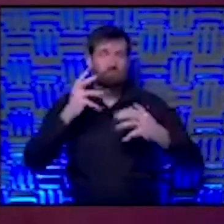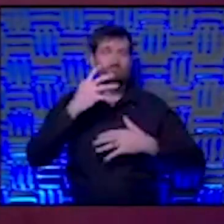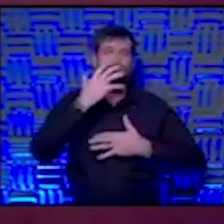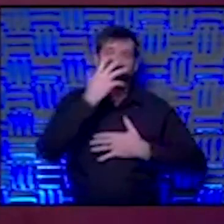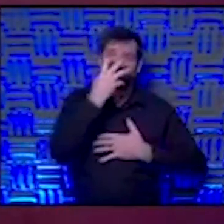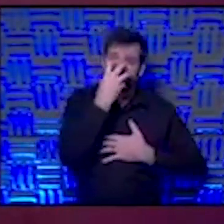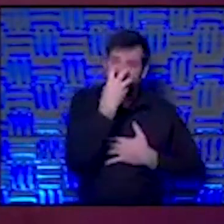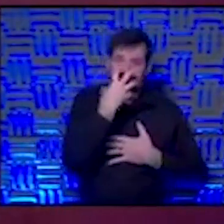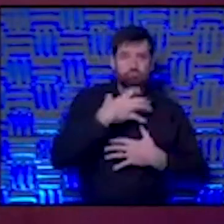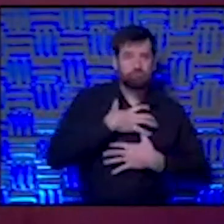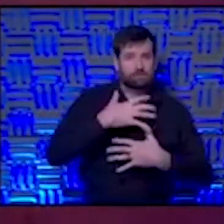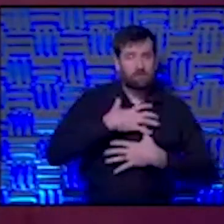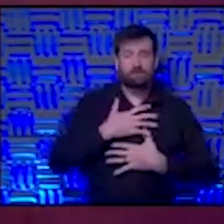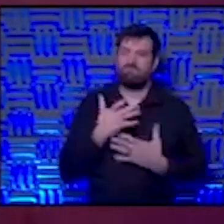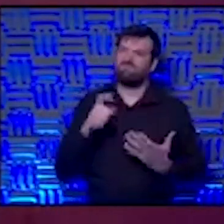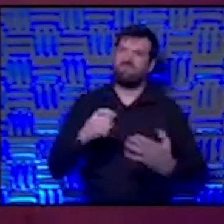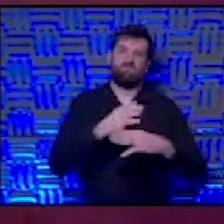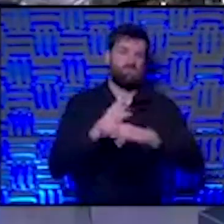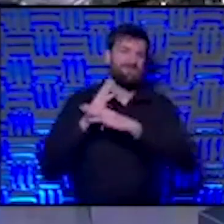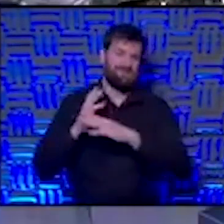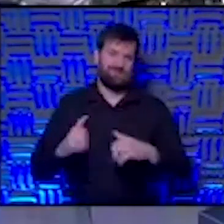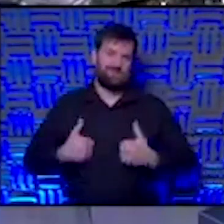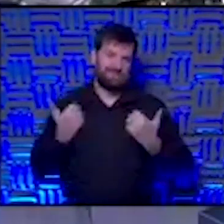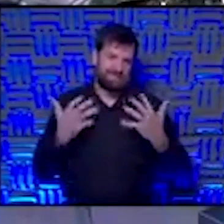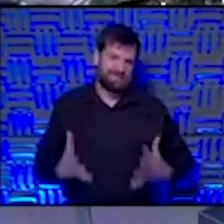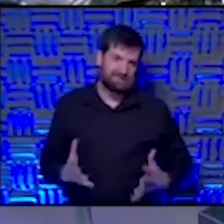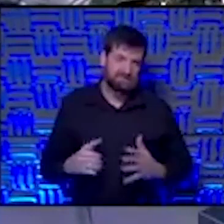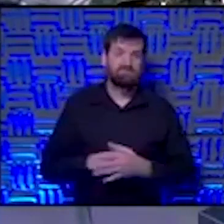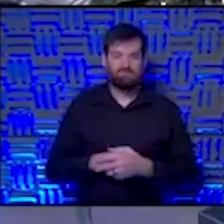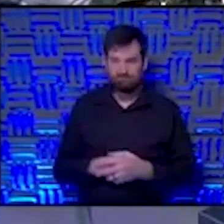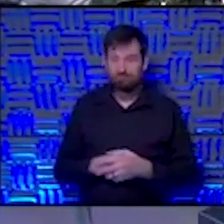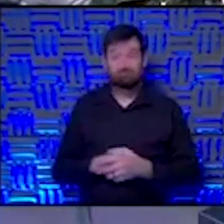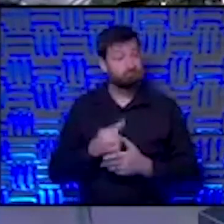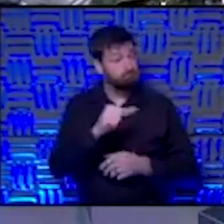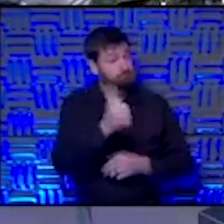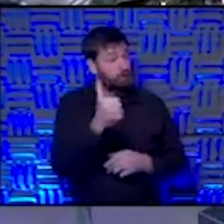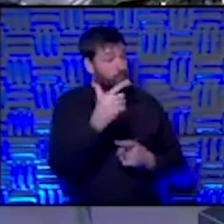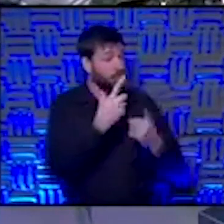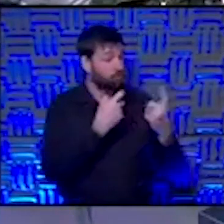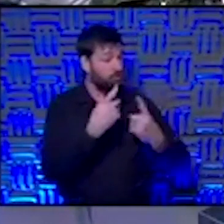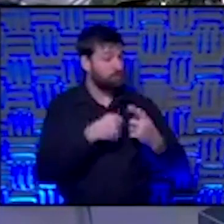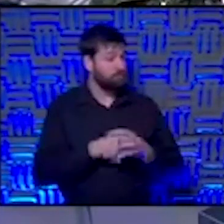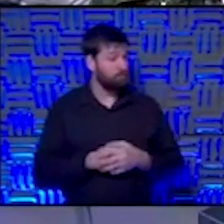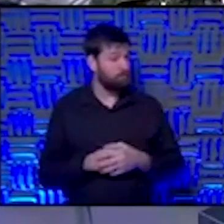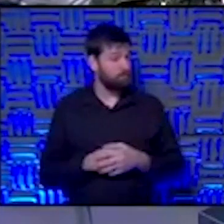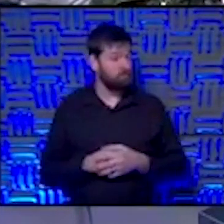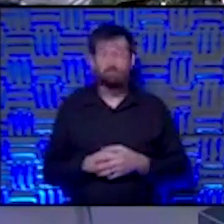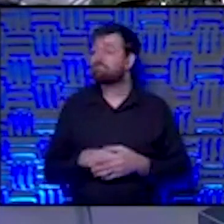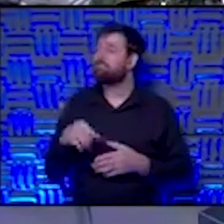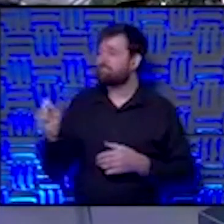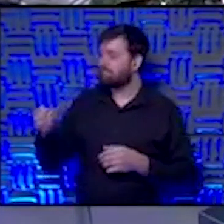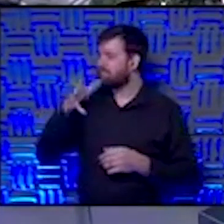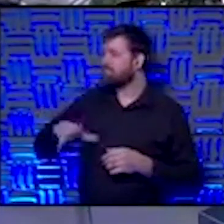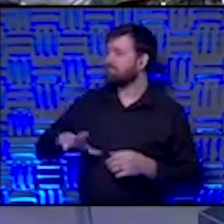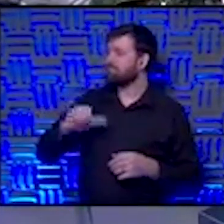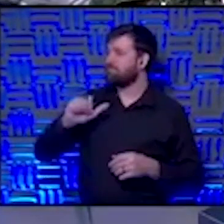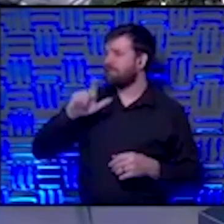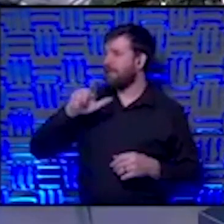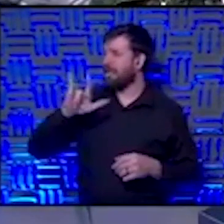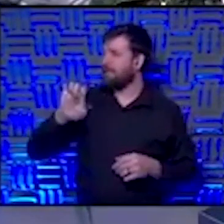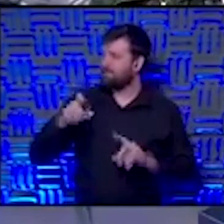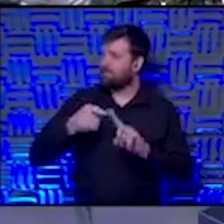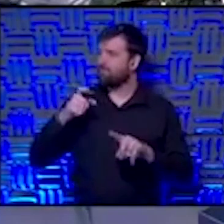can to protect our residents. Yes, you do. All right. Other questions? Yeah, this is Ellen McNamara